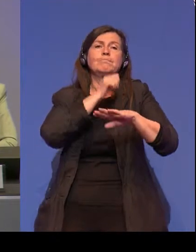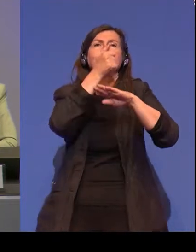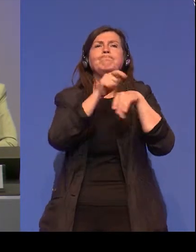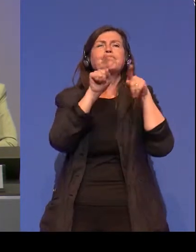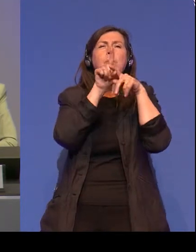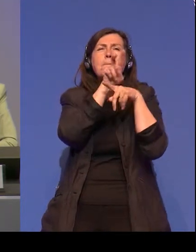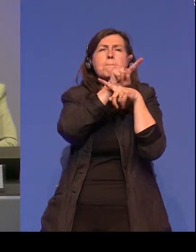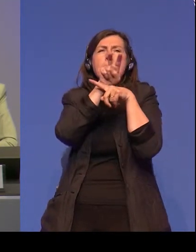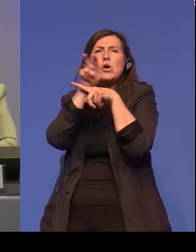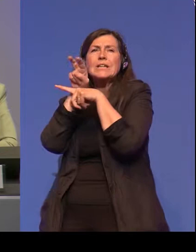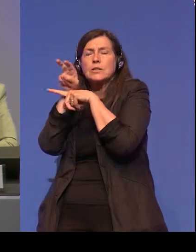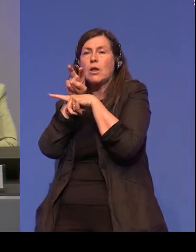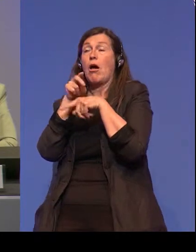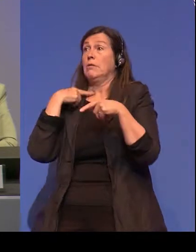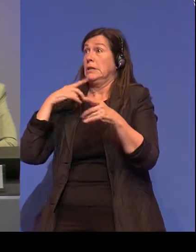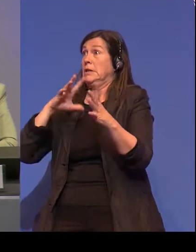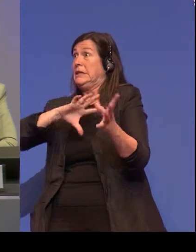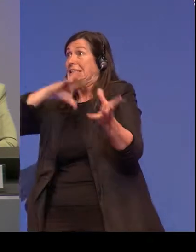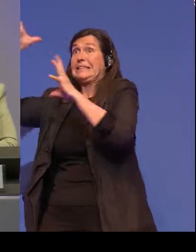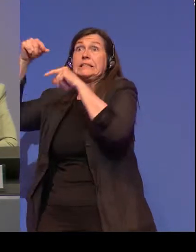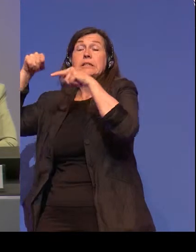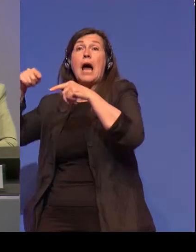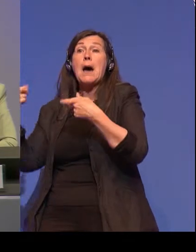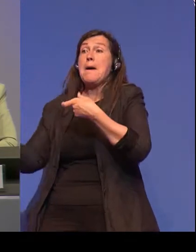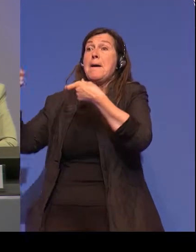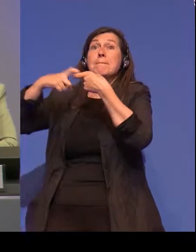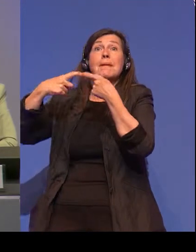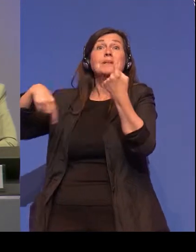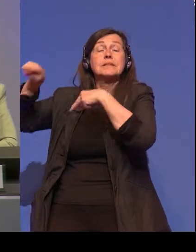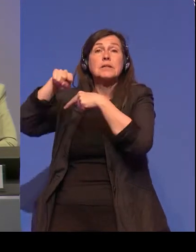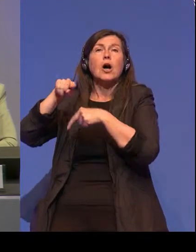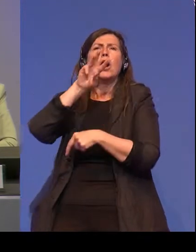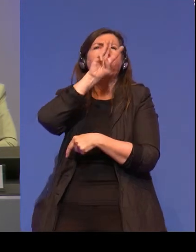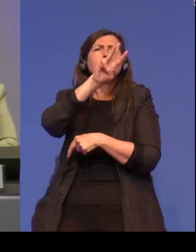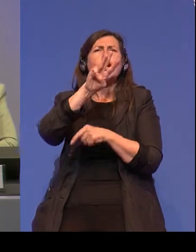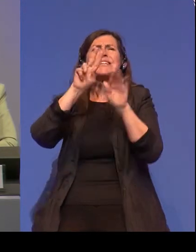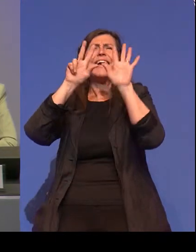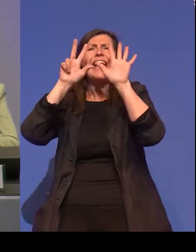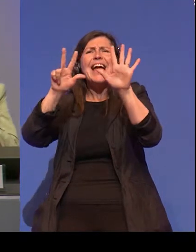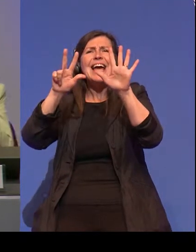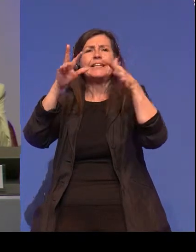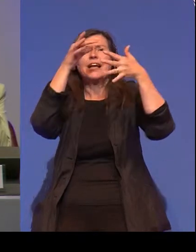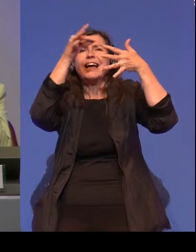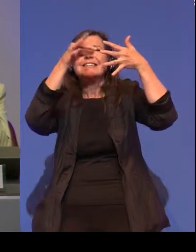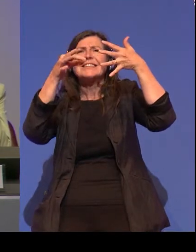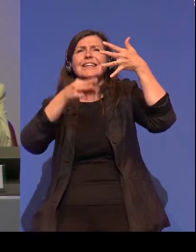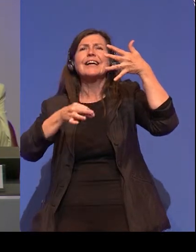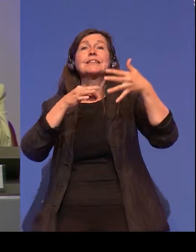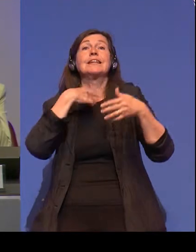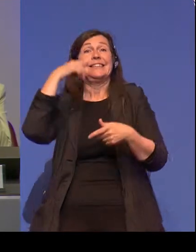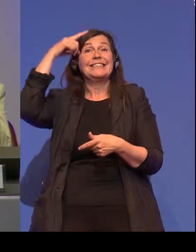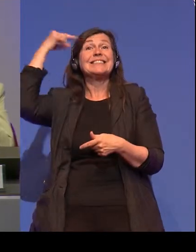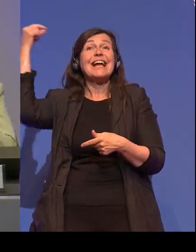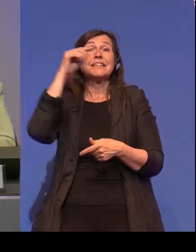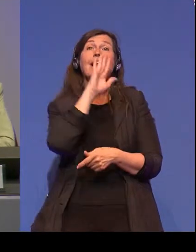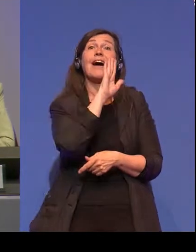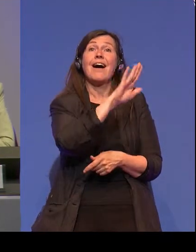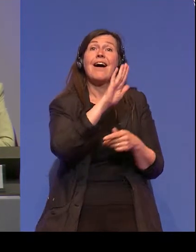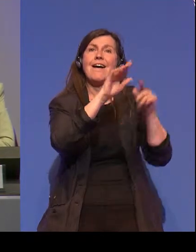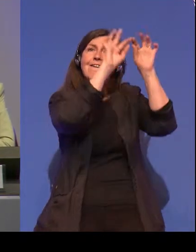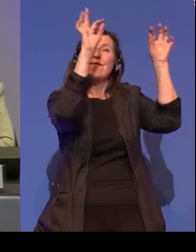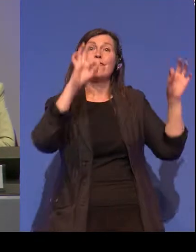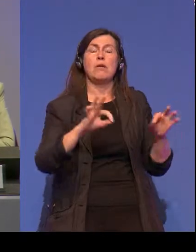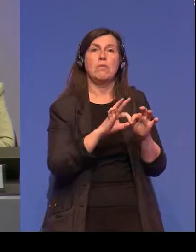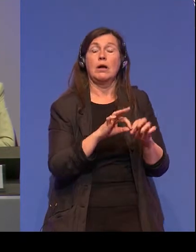designed to collect disaster data from member states according to the 38 indicators of Sendai framework. But today, only a